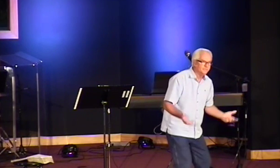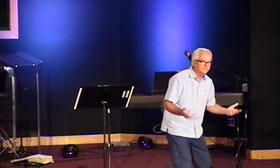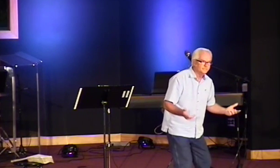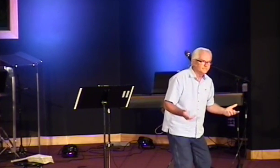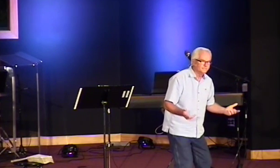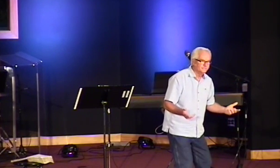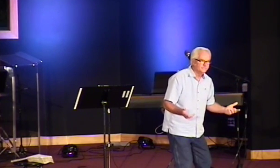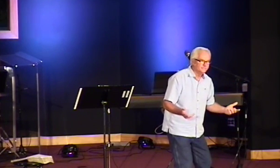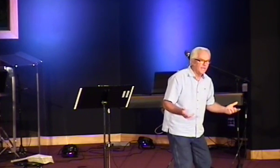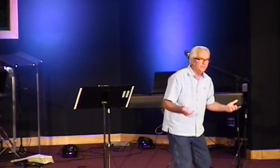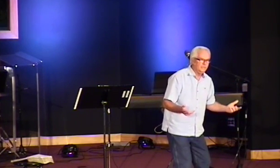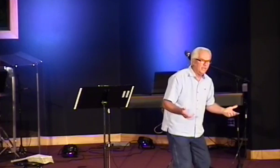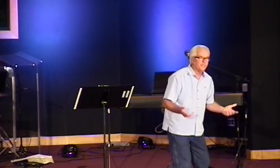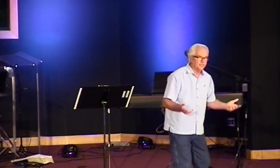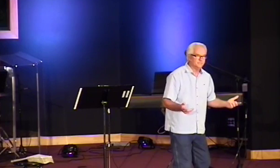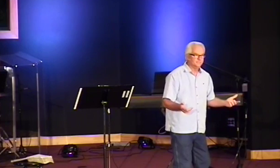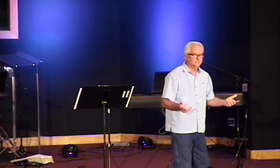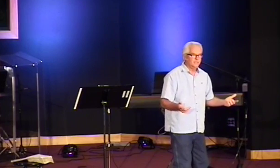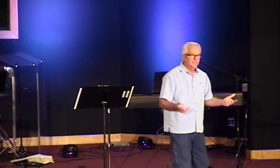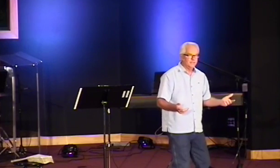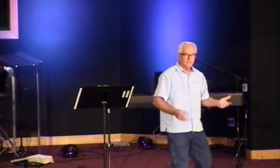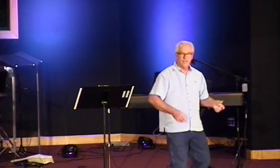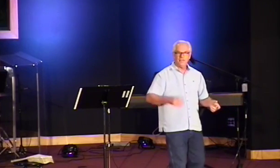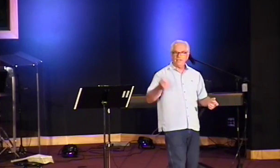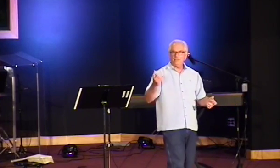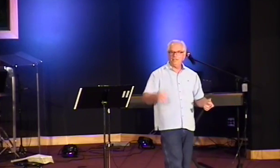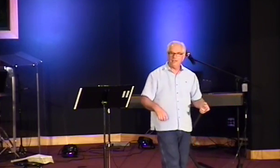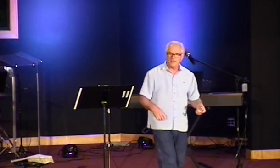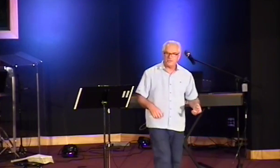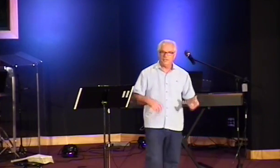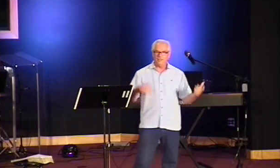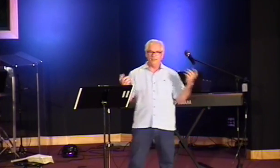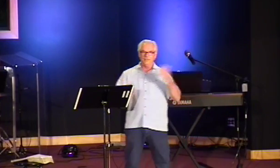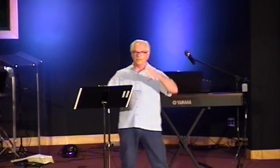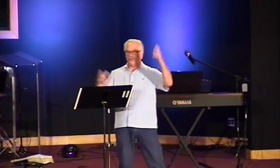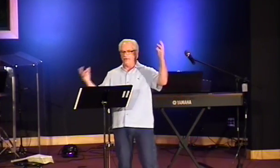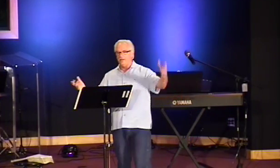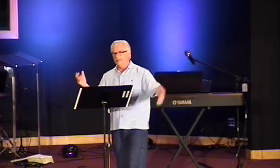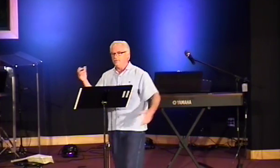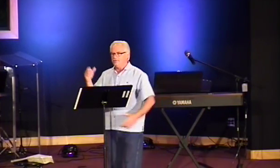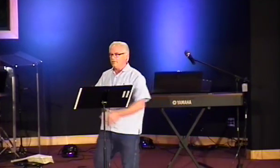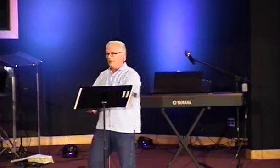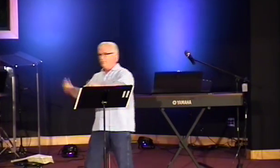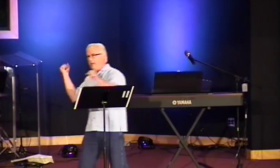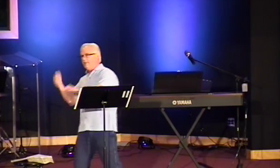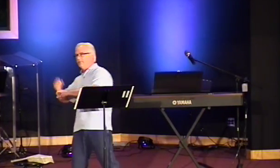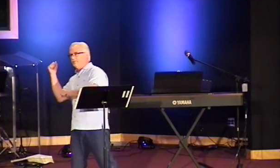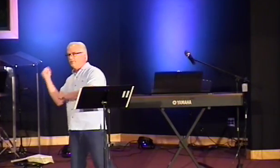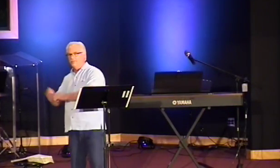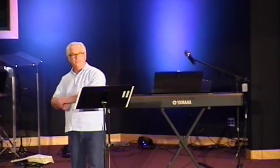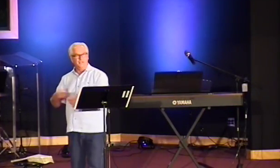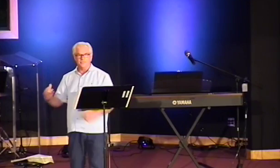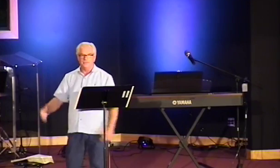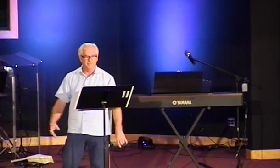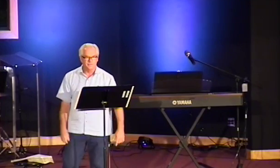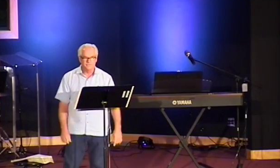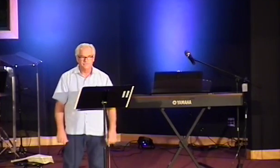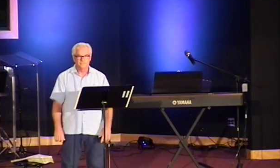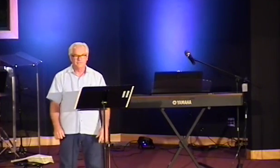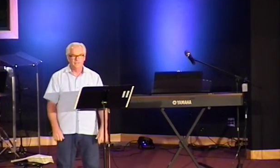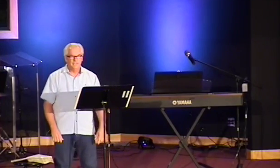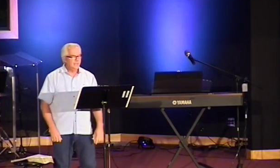nothing. I mean nothing. The night they came to get Esther, ambulance, fire engines are there, banging on the door and everything, I'm